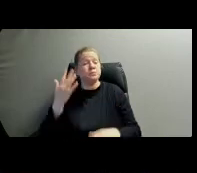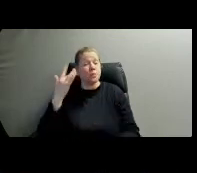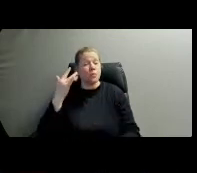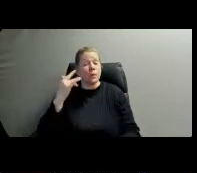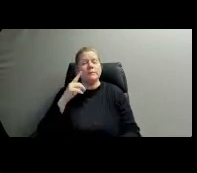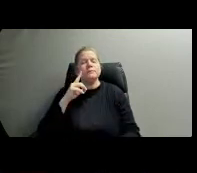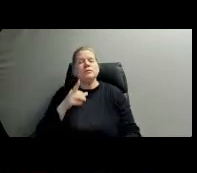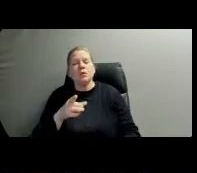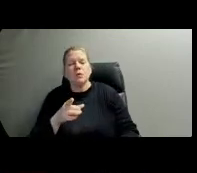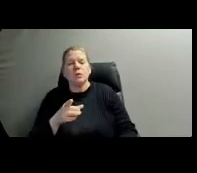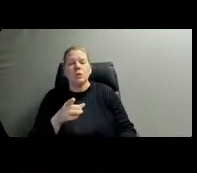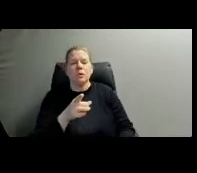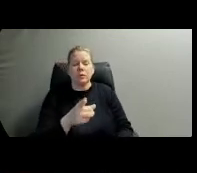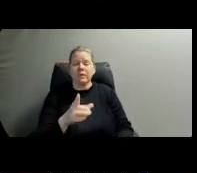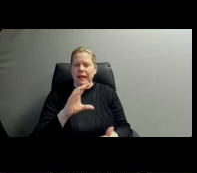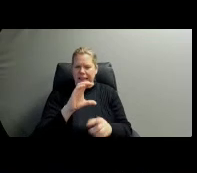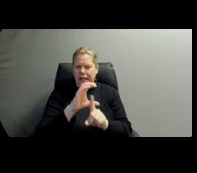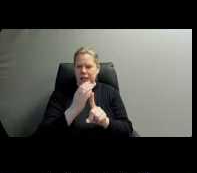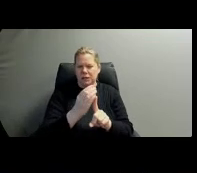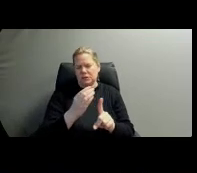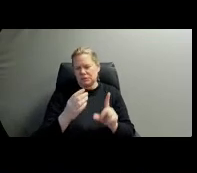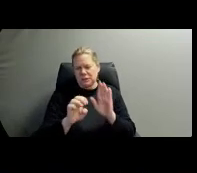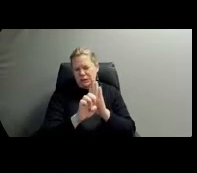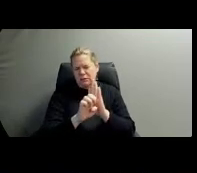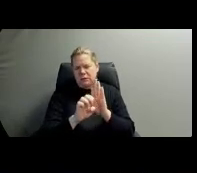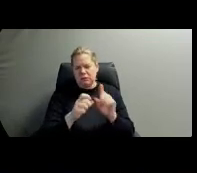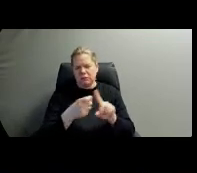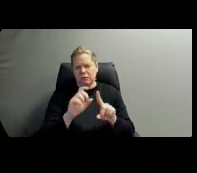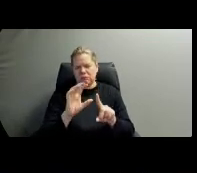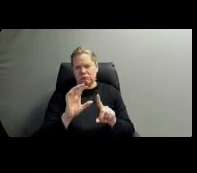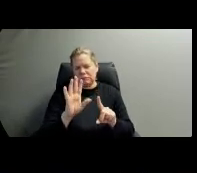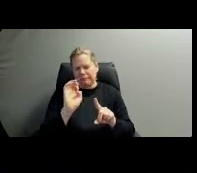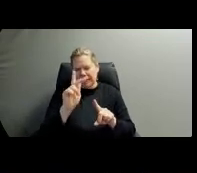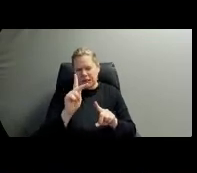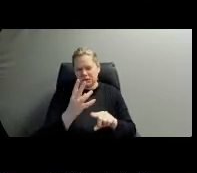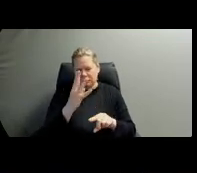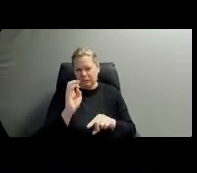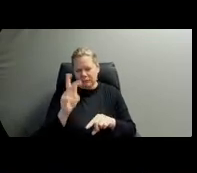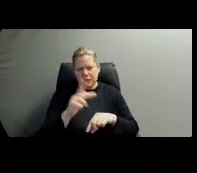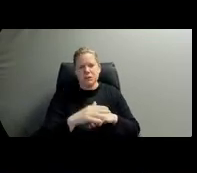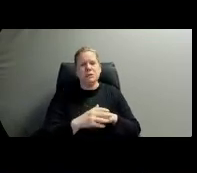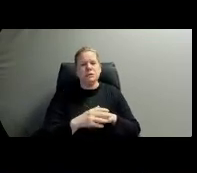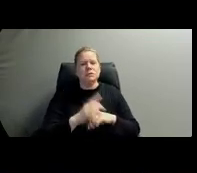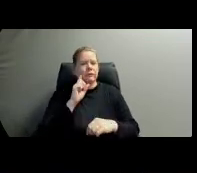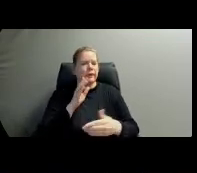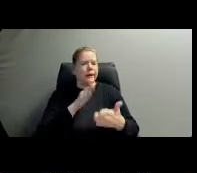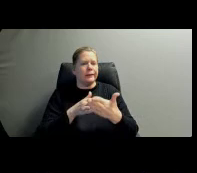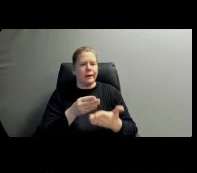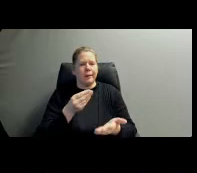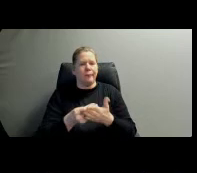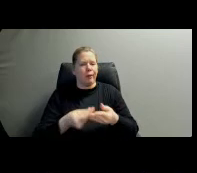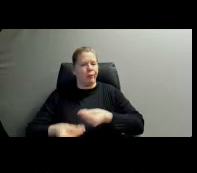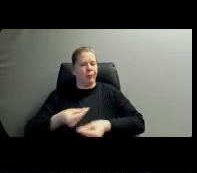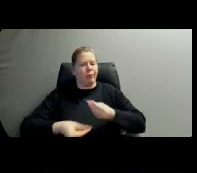talking about, right, where different financial organizations can collaborate to build a better anti-money laundering system, or like to build a